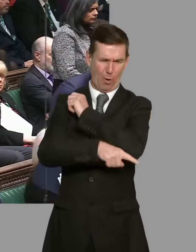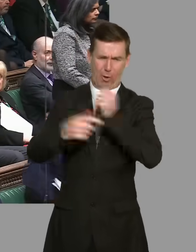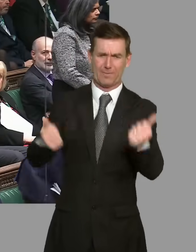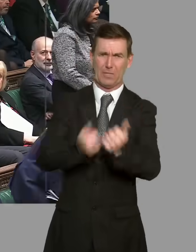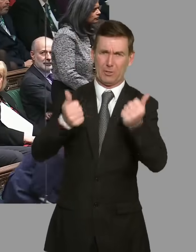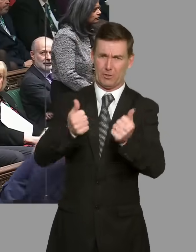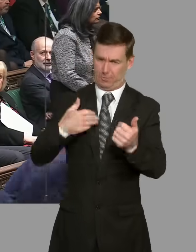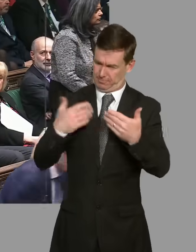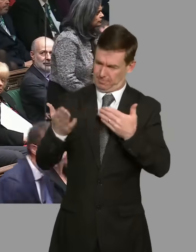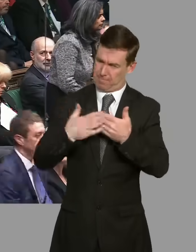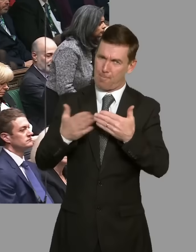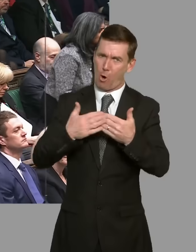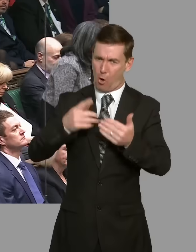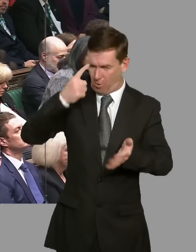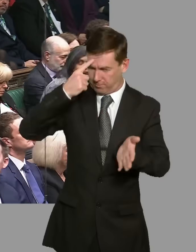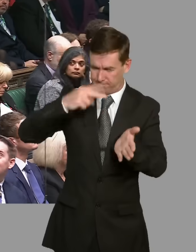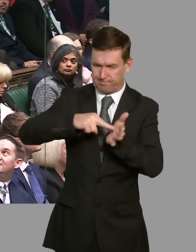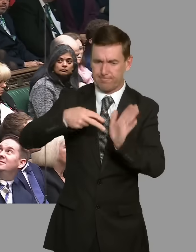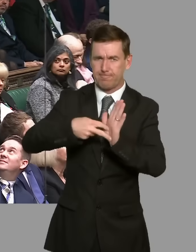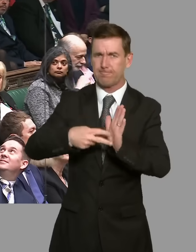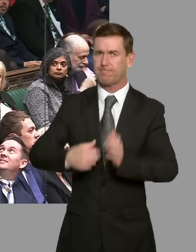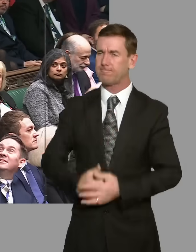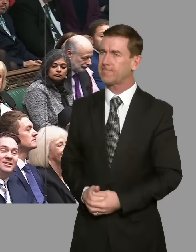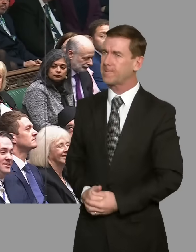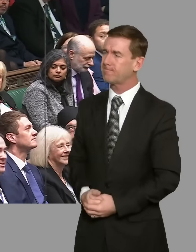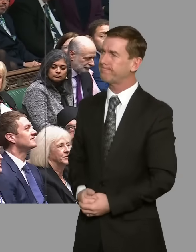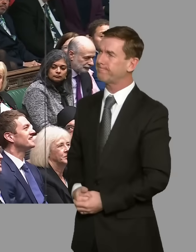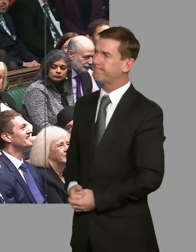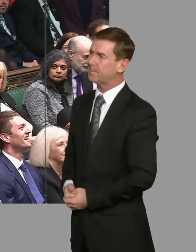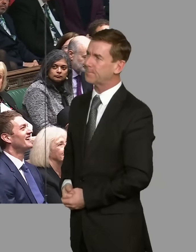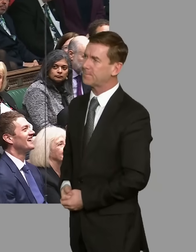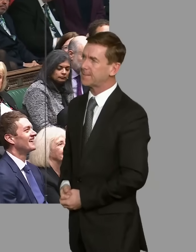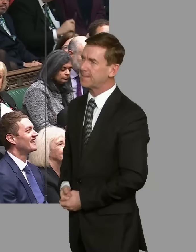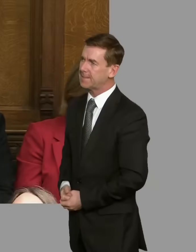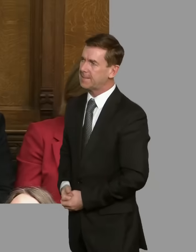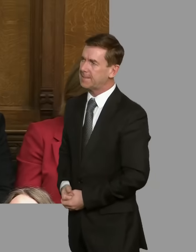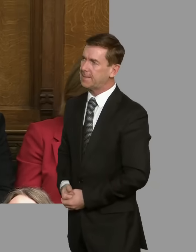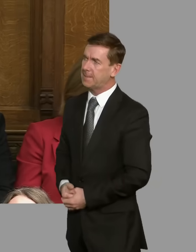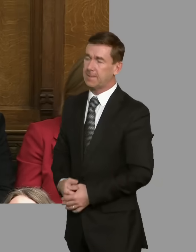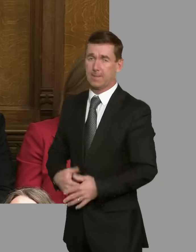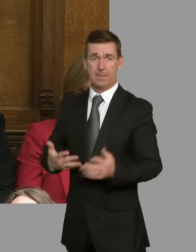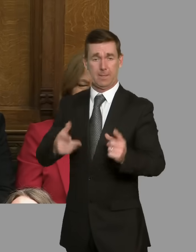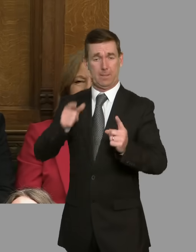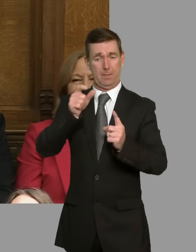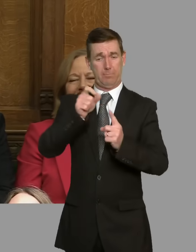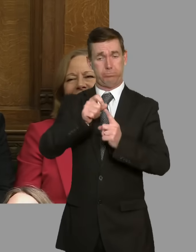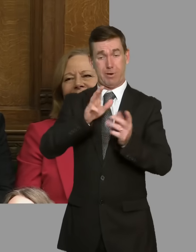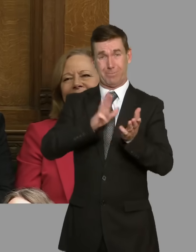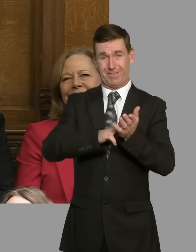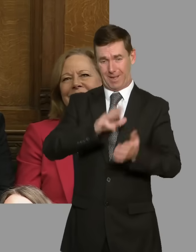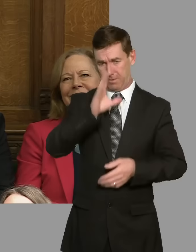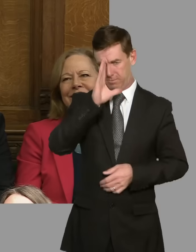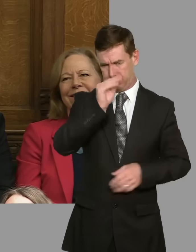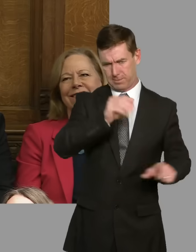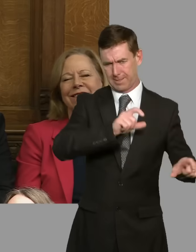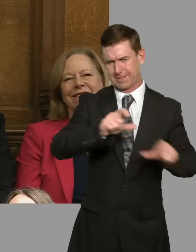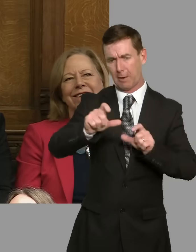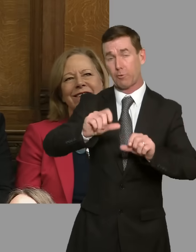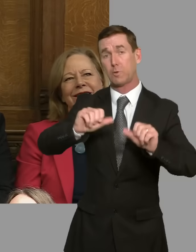Well, the Prime Minister can keep the good news going because he's rightly made house building and economic growth key priorities for